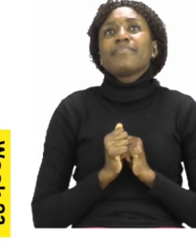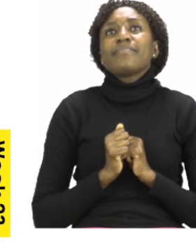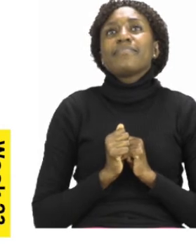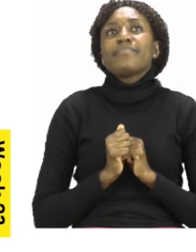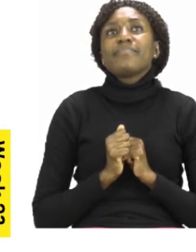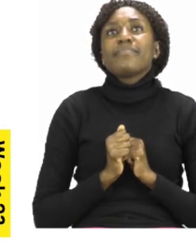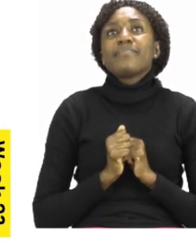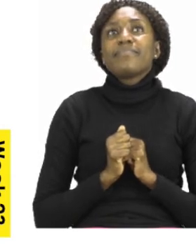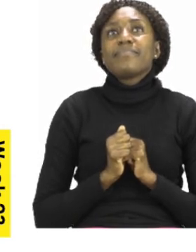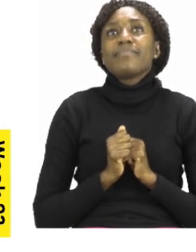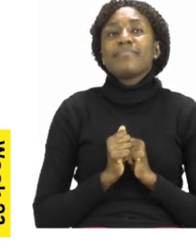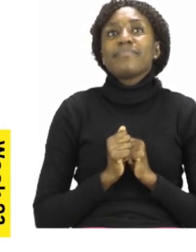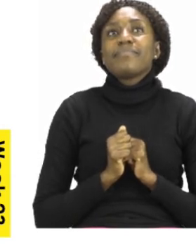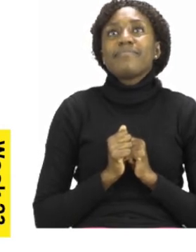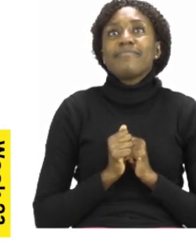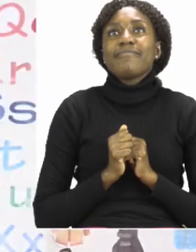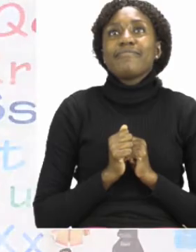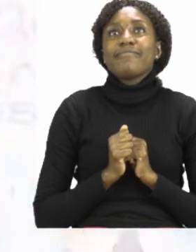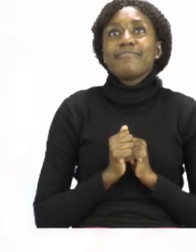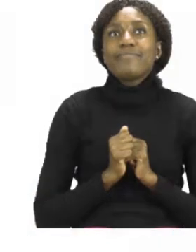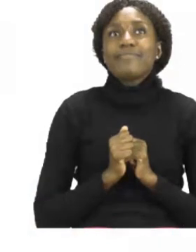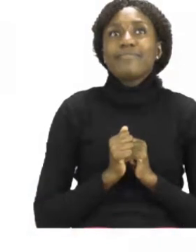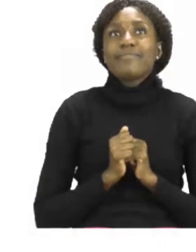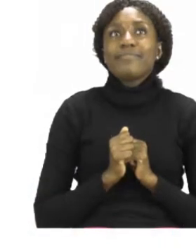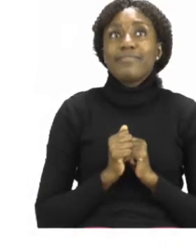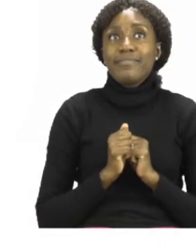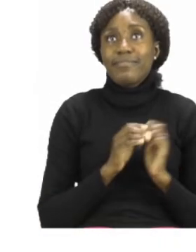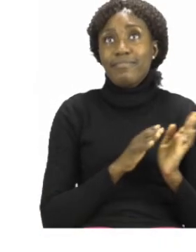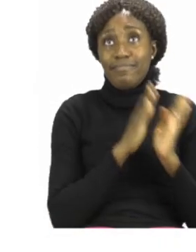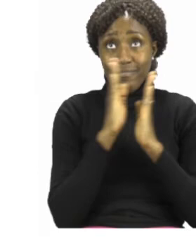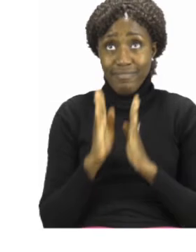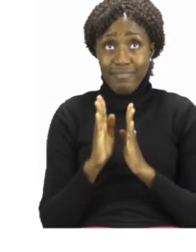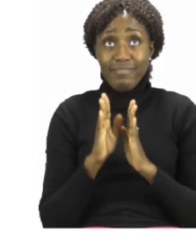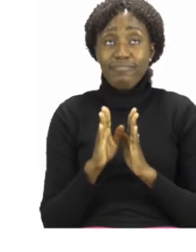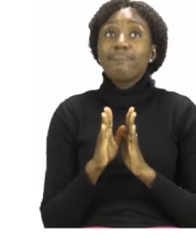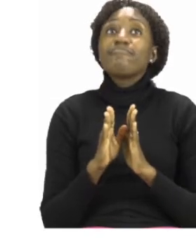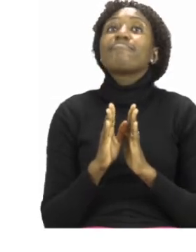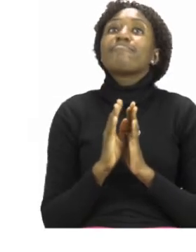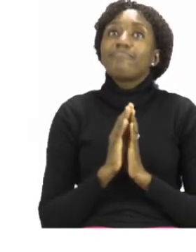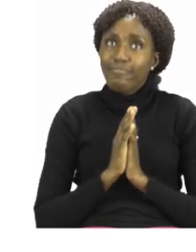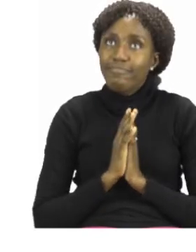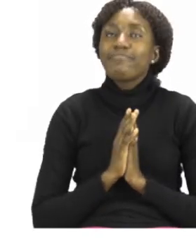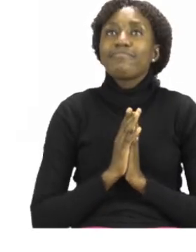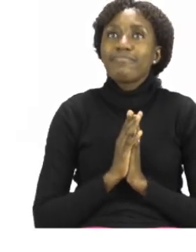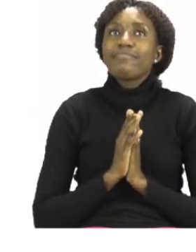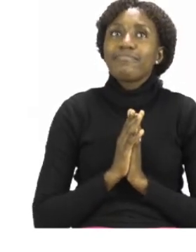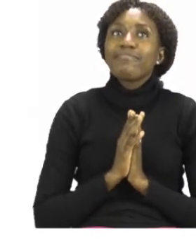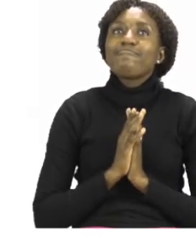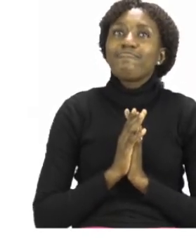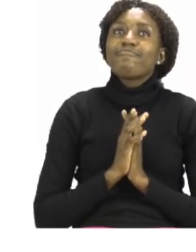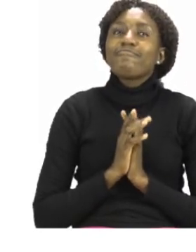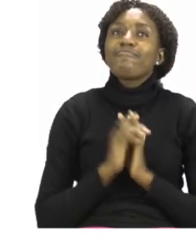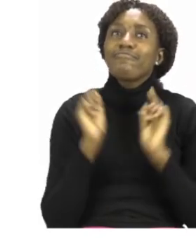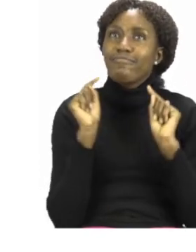When we are done with that one, boys and girls, you can now move on to the last page of your exercise, where we're